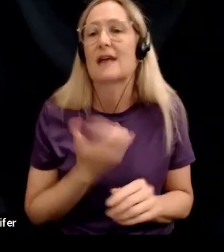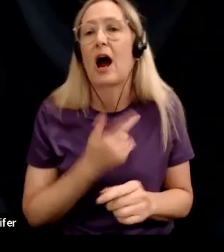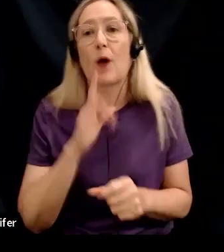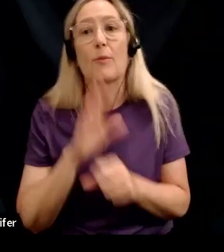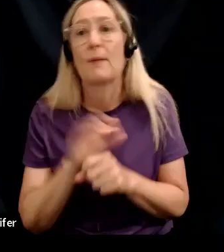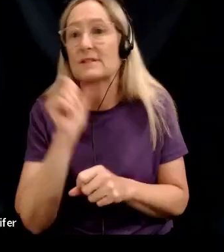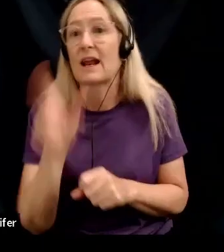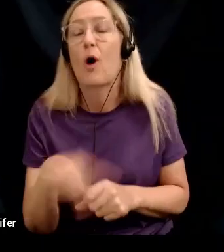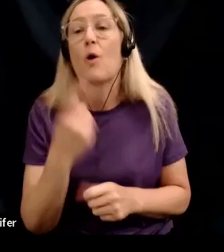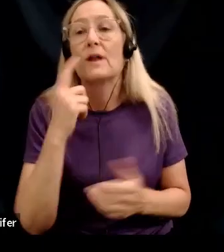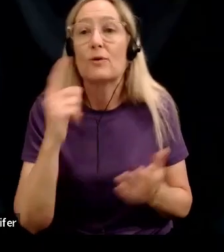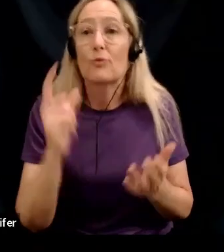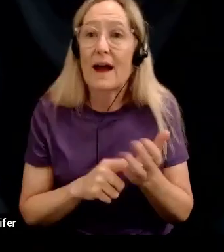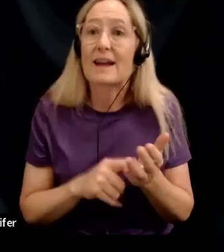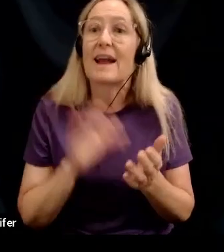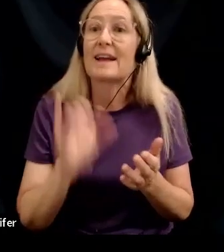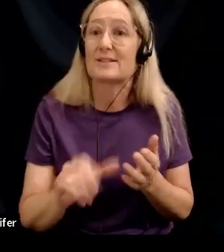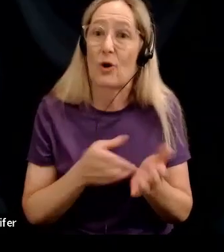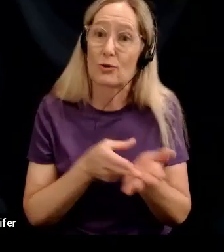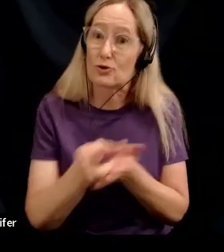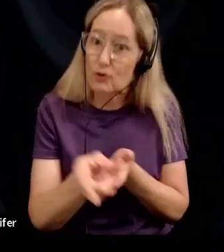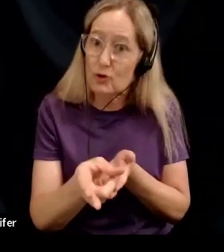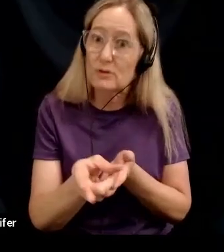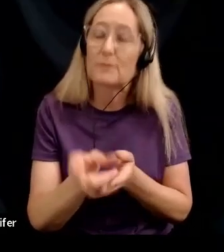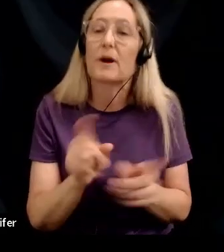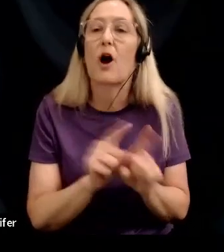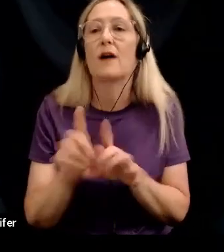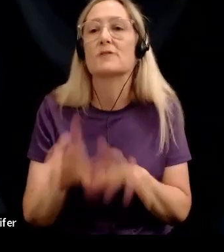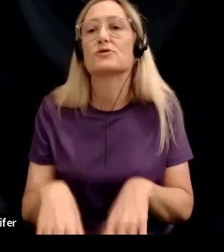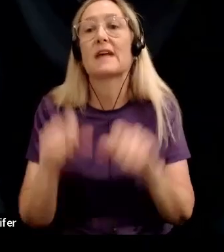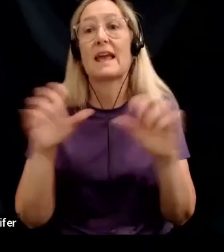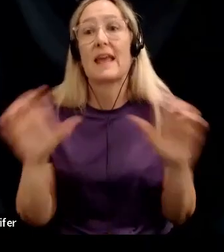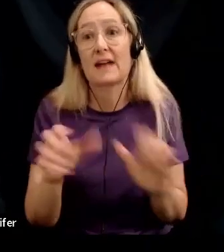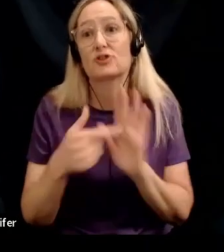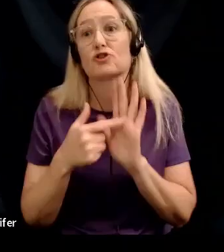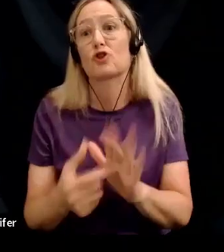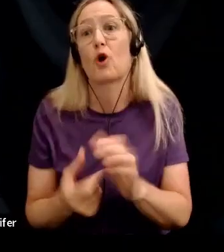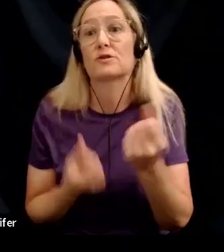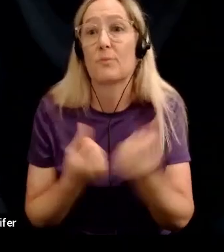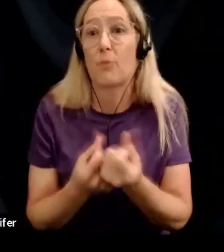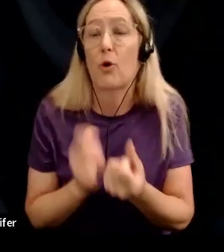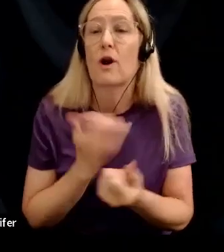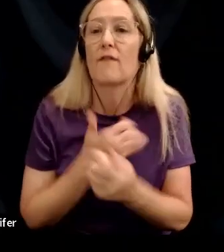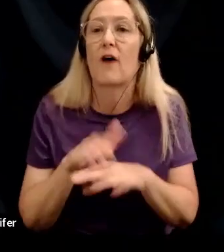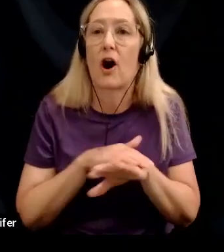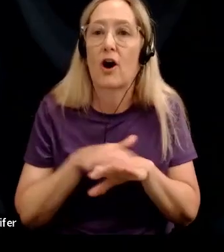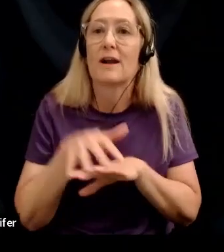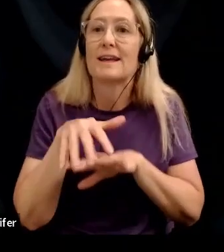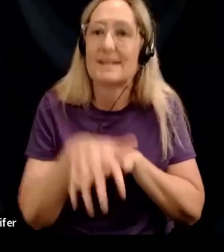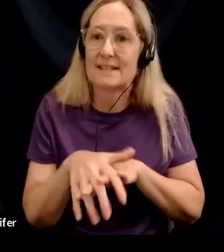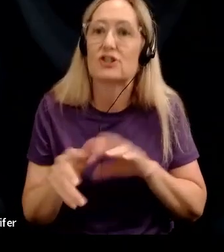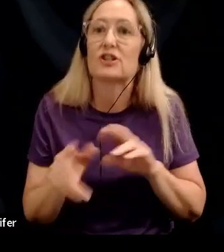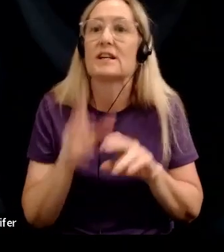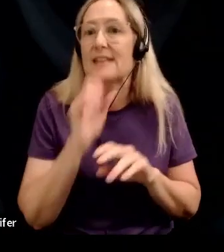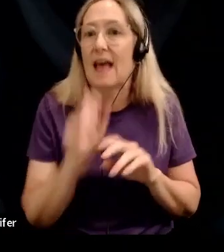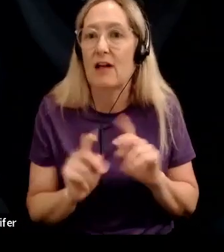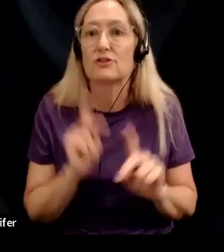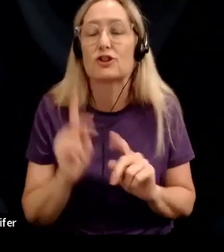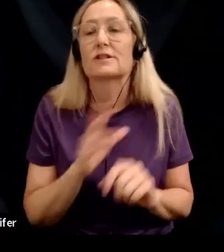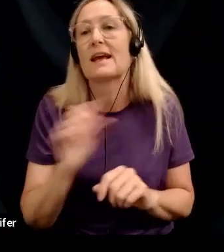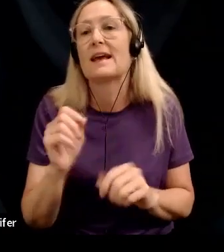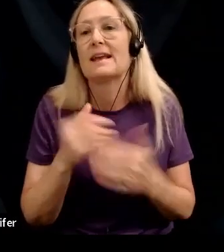to not only recognize these truths, but also take action to show support of our Indigenous elders, neighbors, and